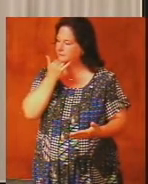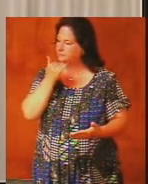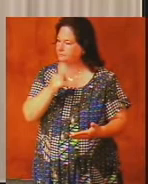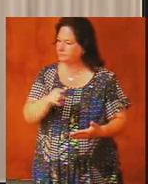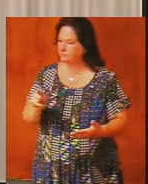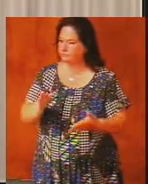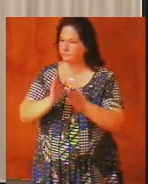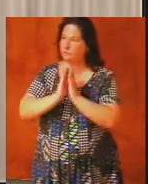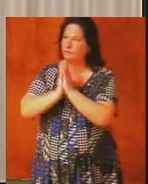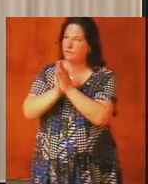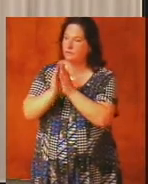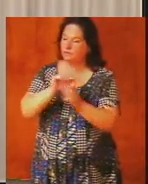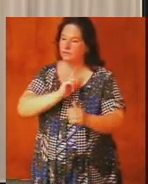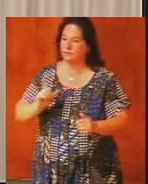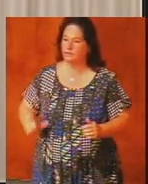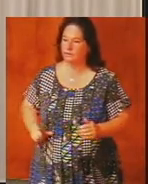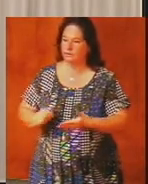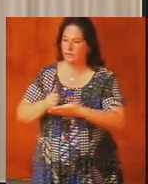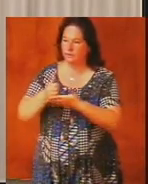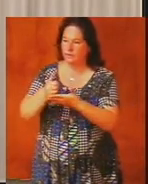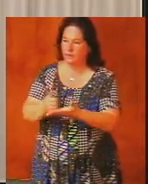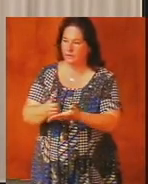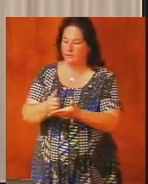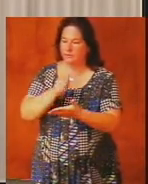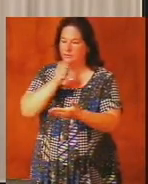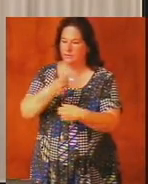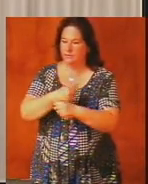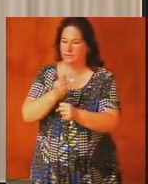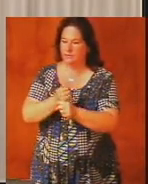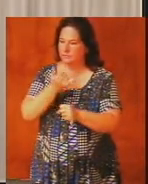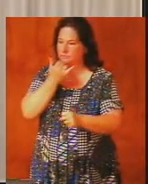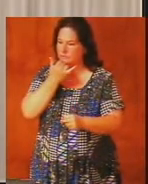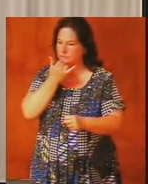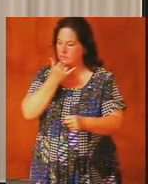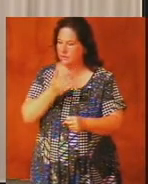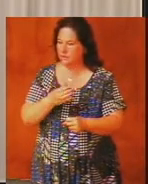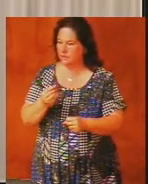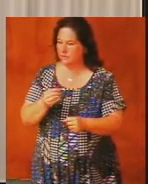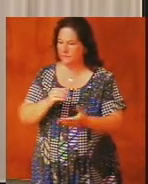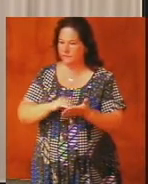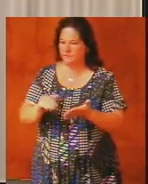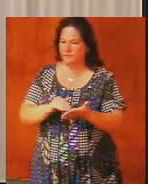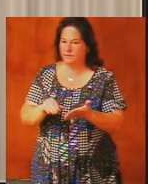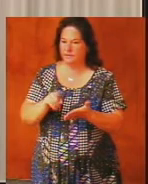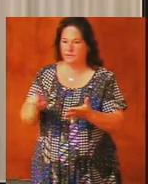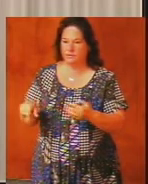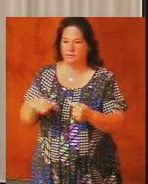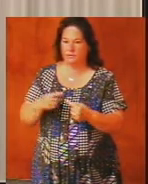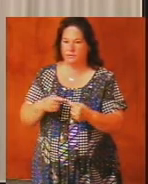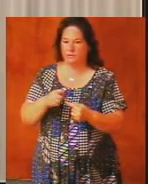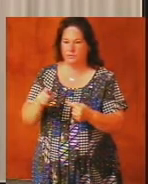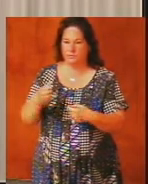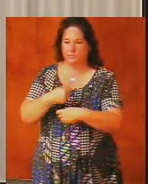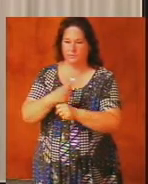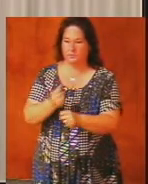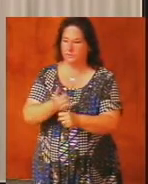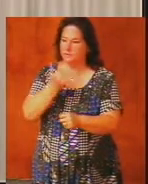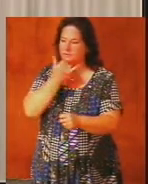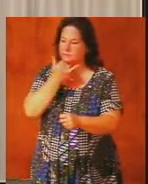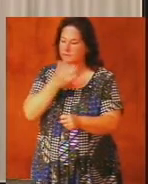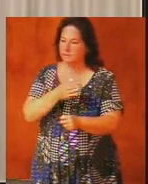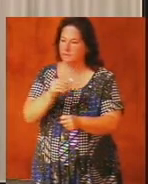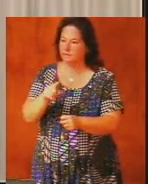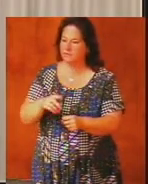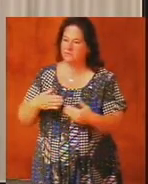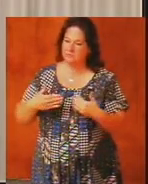You ask the Lord to help you not to make mistakes and to forgive you when you make mistakes, and you